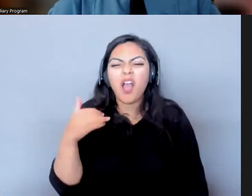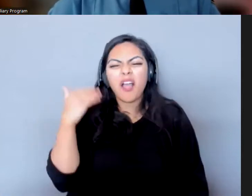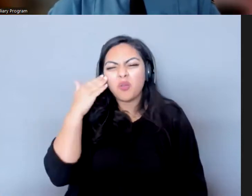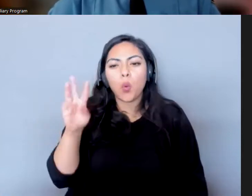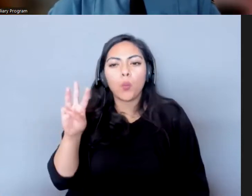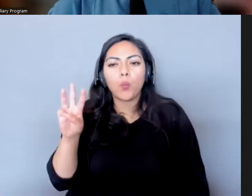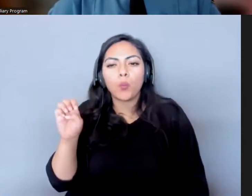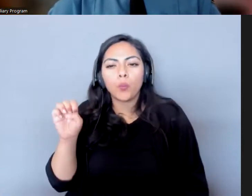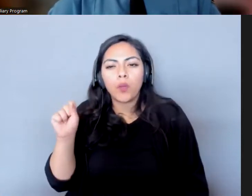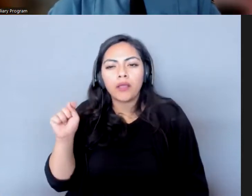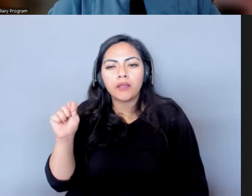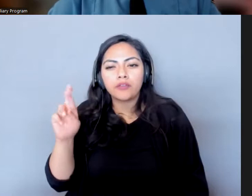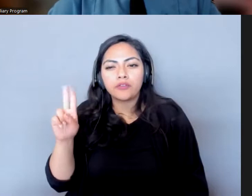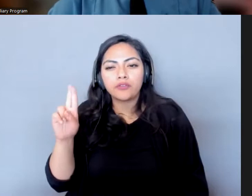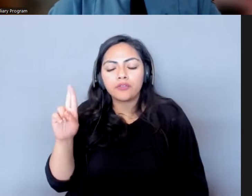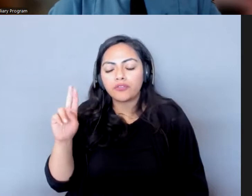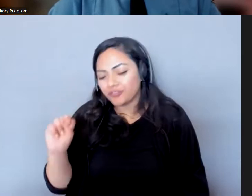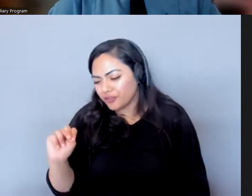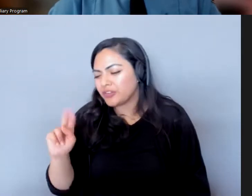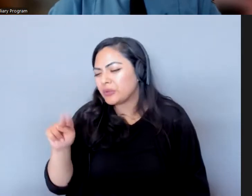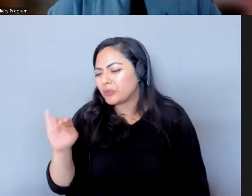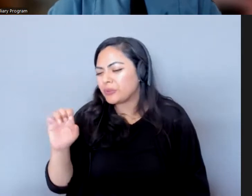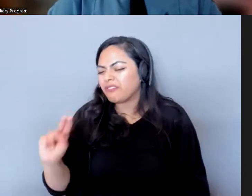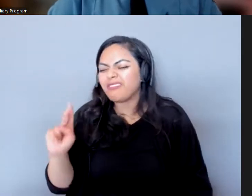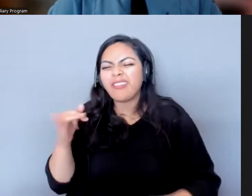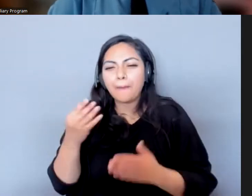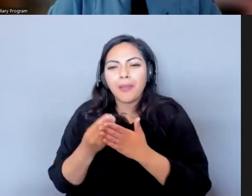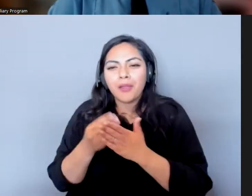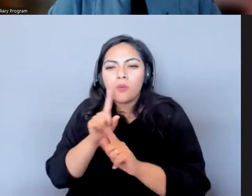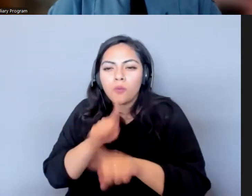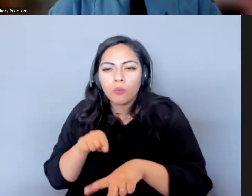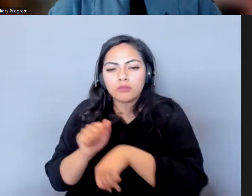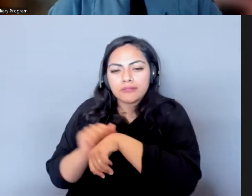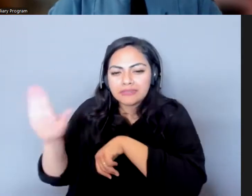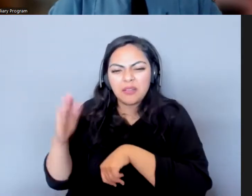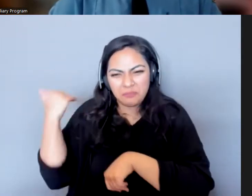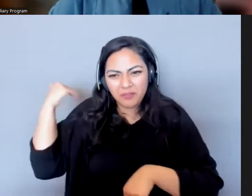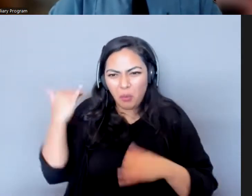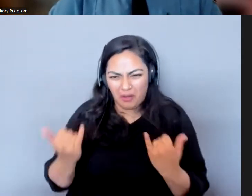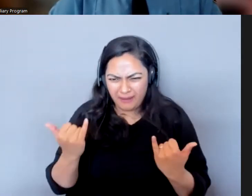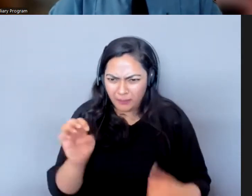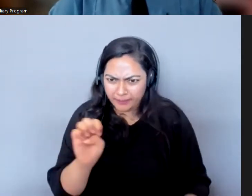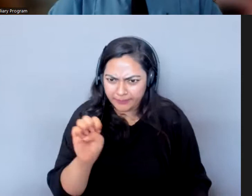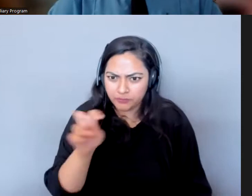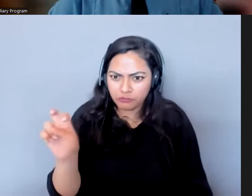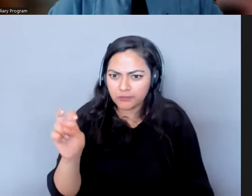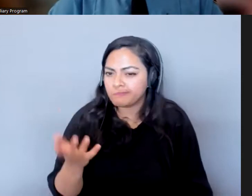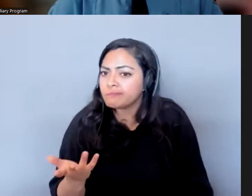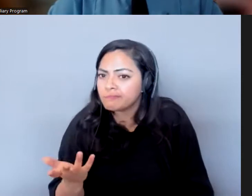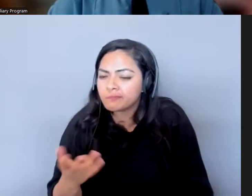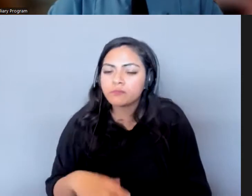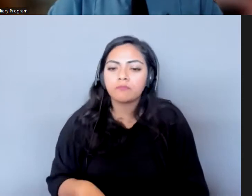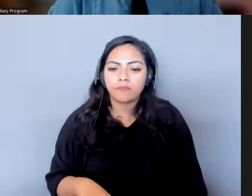people used to use in terms of Yeah, sending I would money? say they use every tactic they have that they can use they have at their disposal, right? Okay.